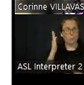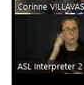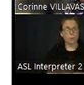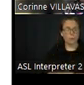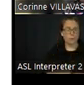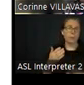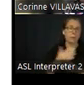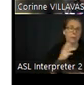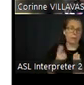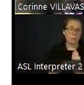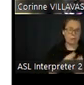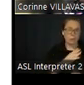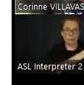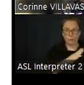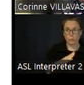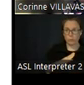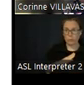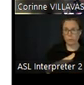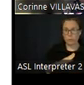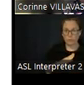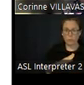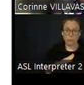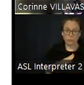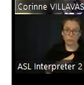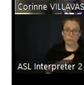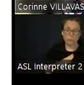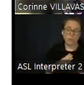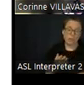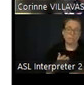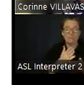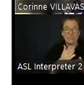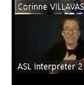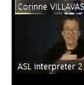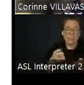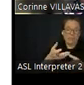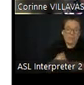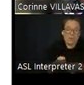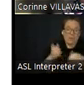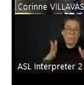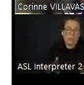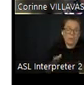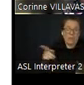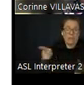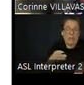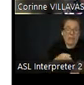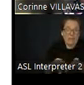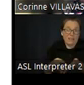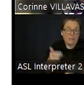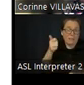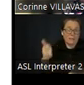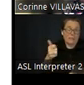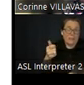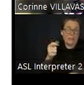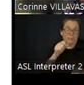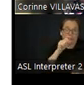a board, but some of it also is going to be just honesty and self-reporting too. I